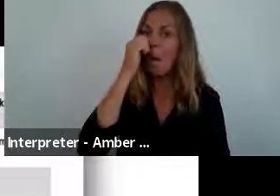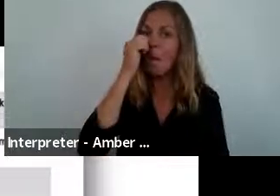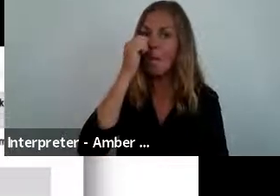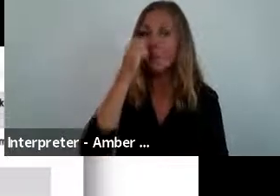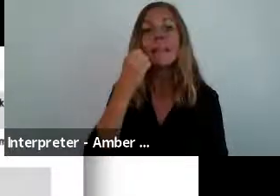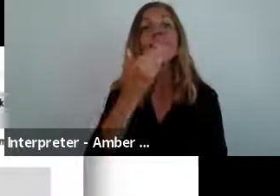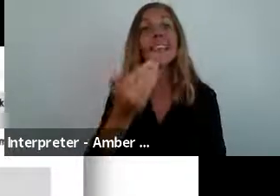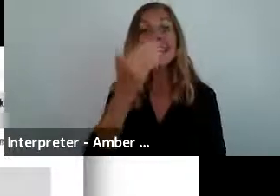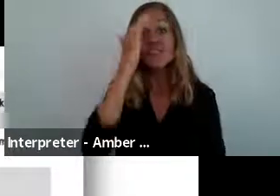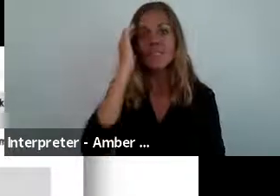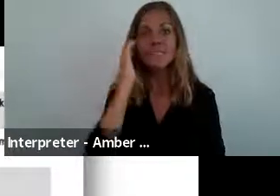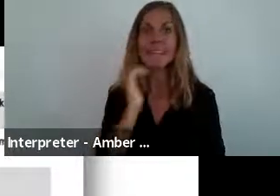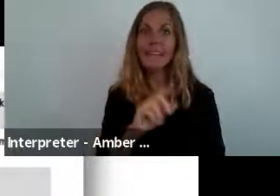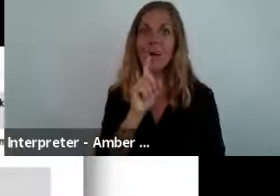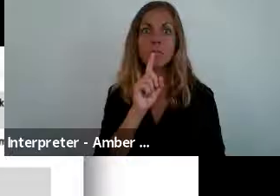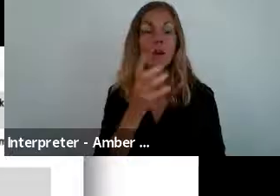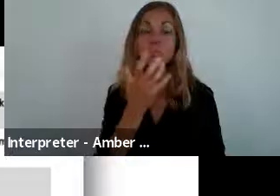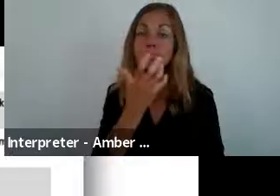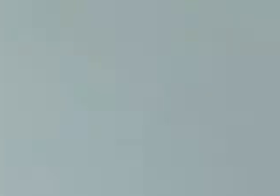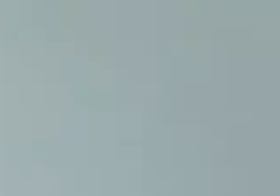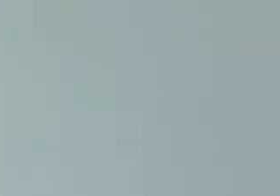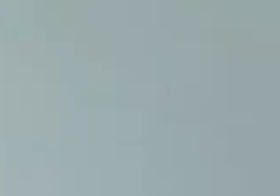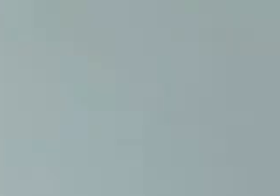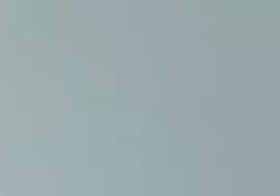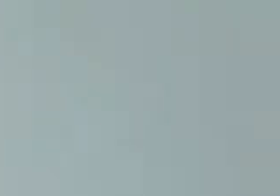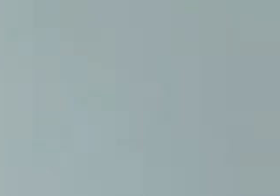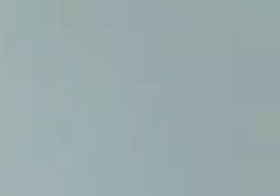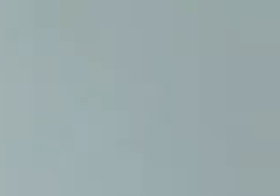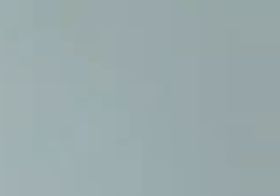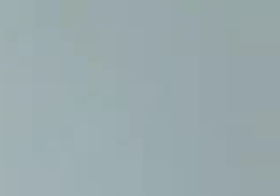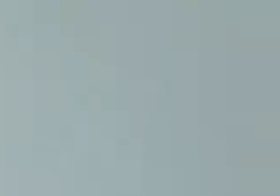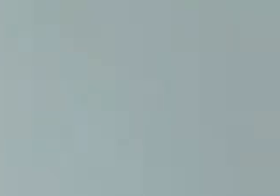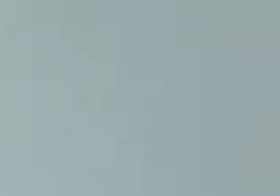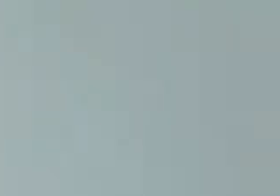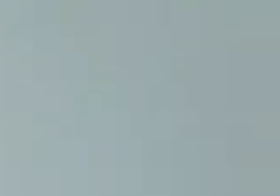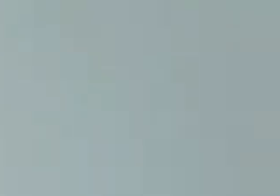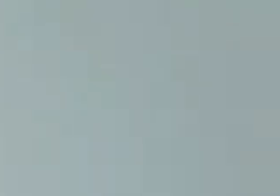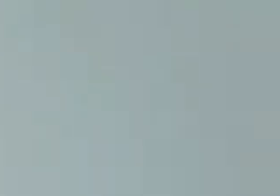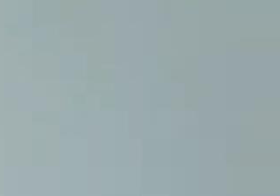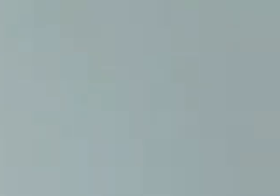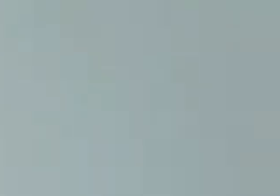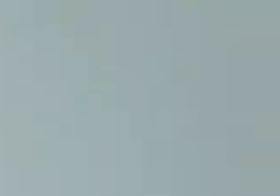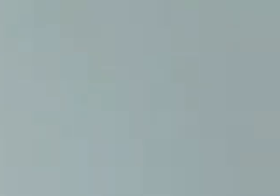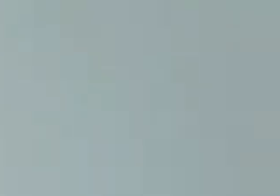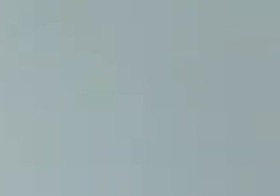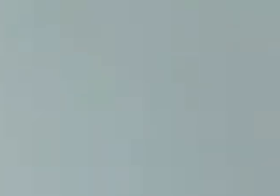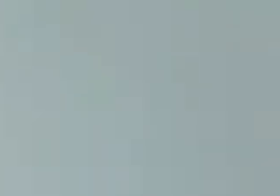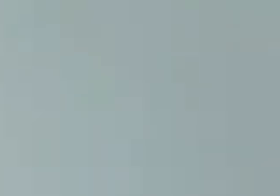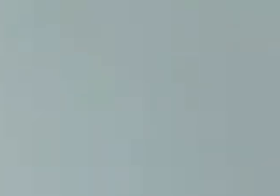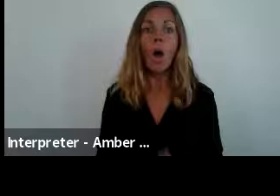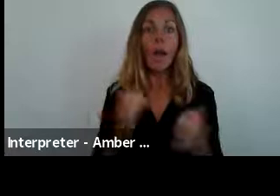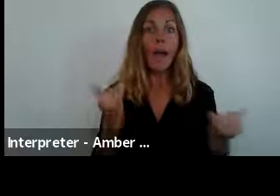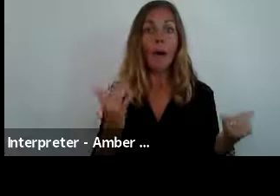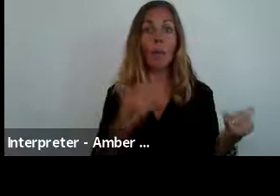very much. That was a ton of information, and I'm really glad you did that resource sheet. We're going to